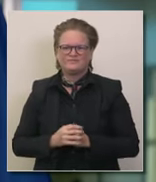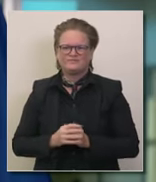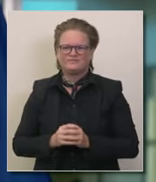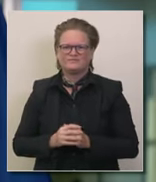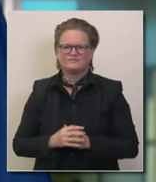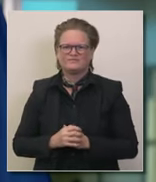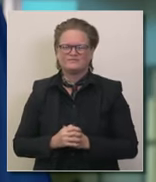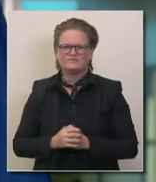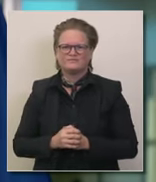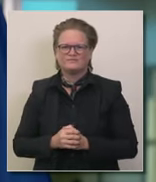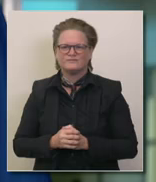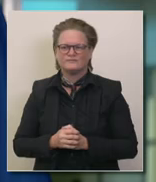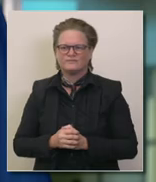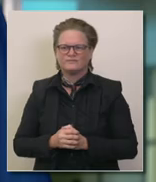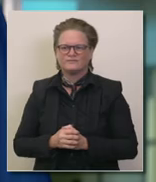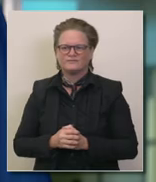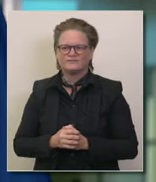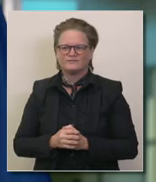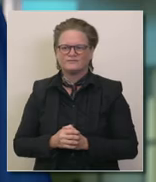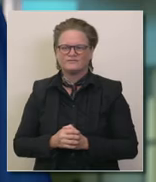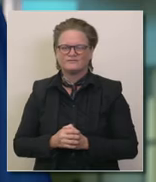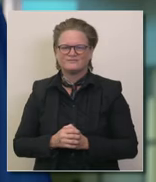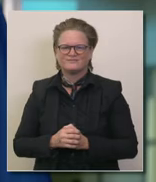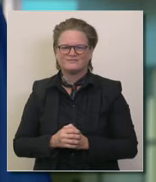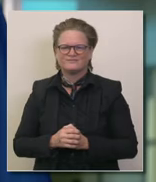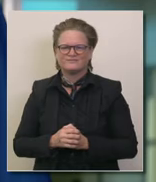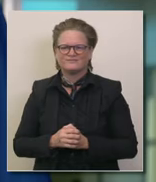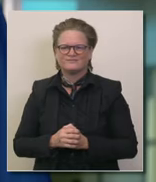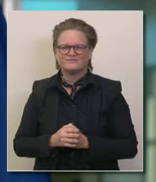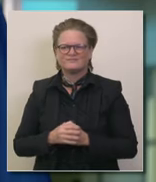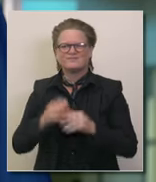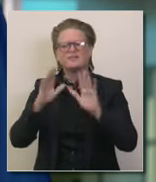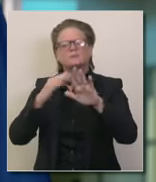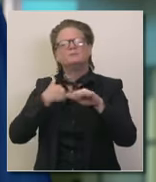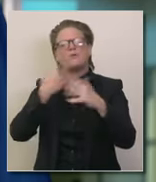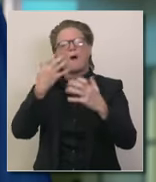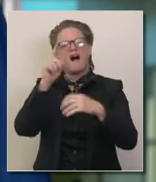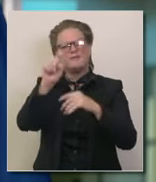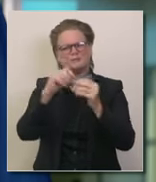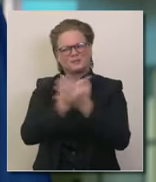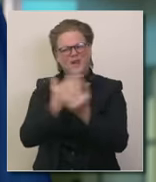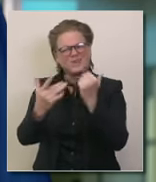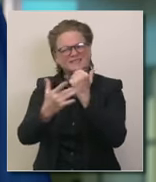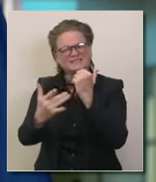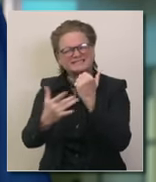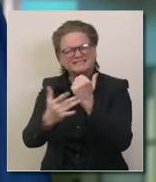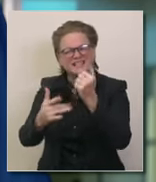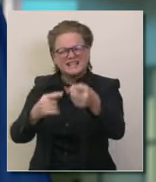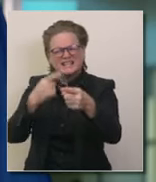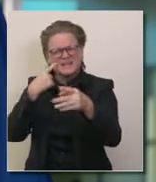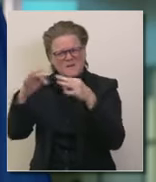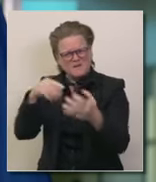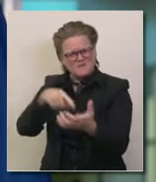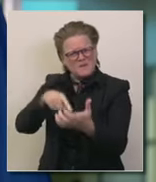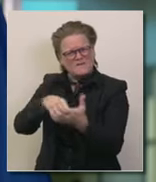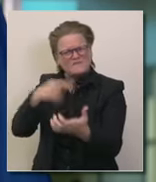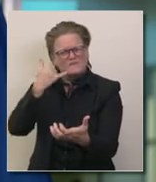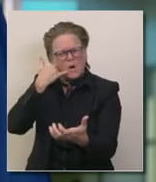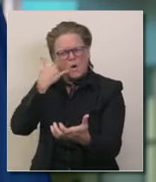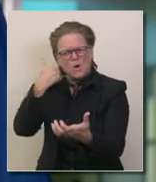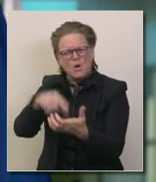Thank you for taking our question. We wanted to ask about the new technology that'll be available via smartphone. Many other states are